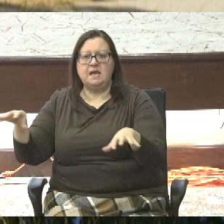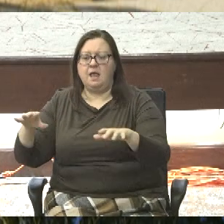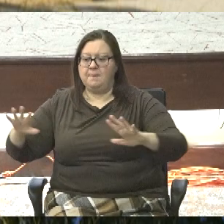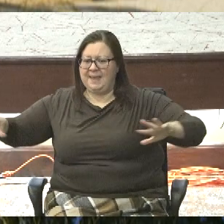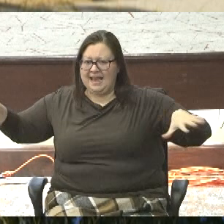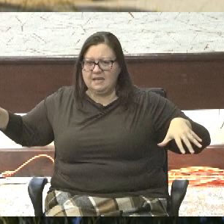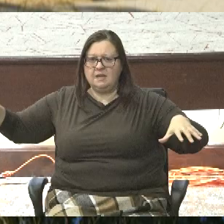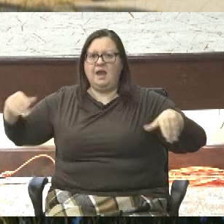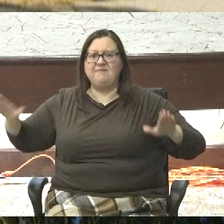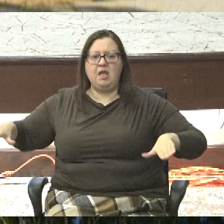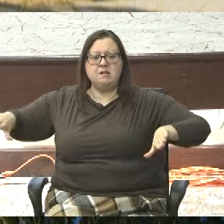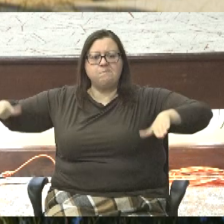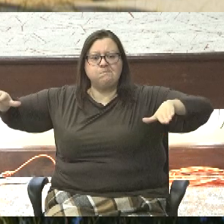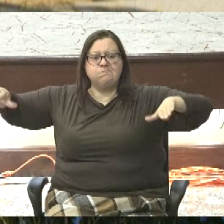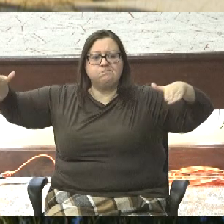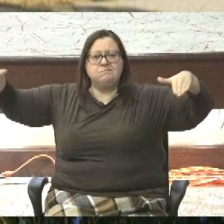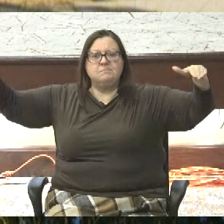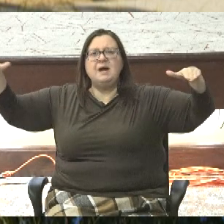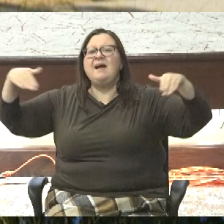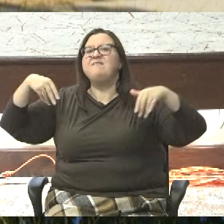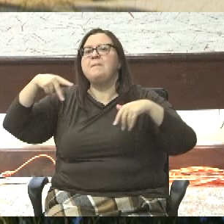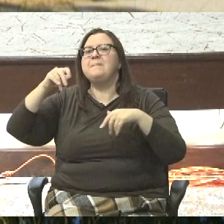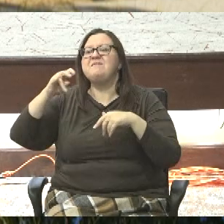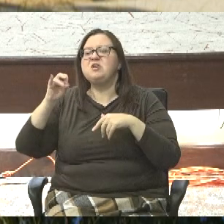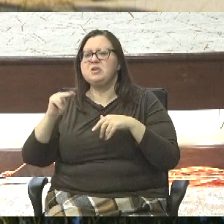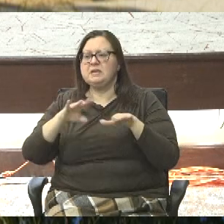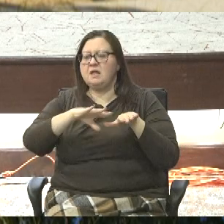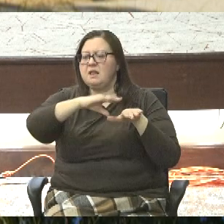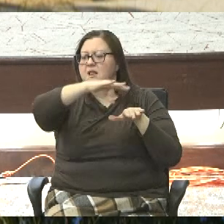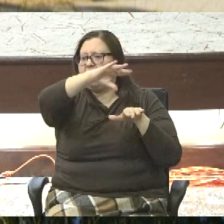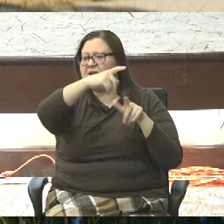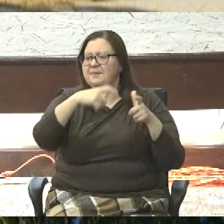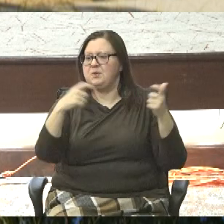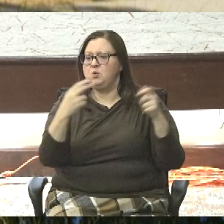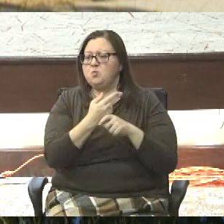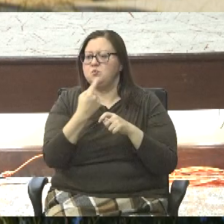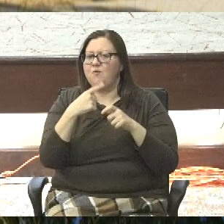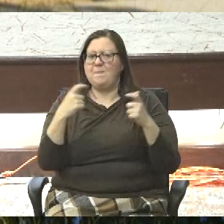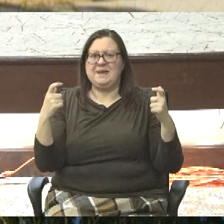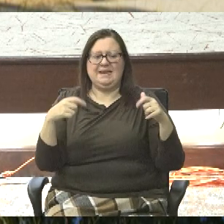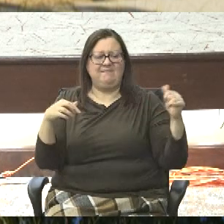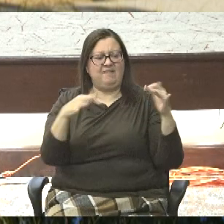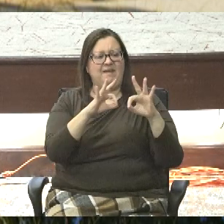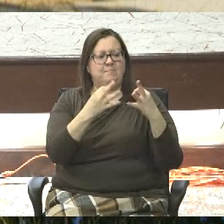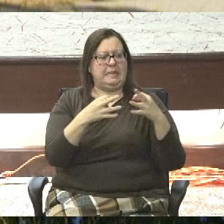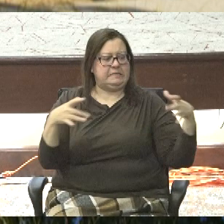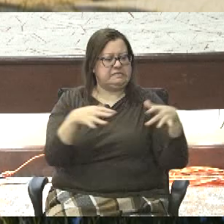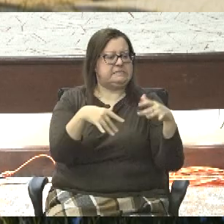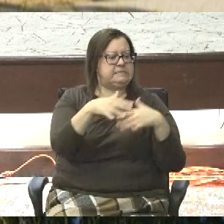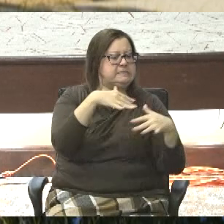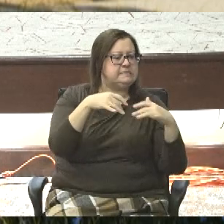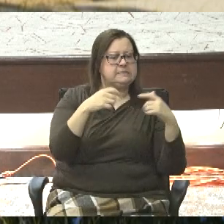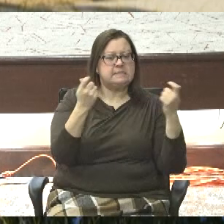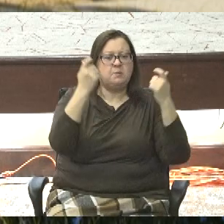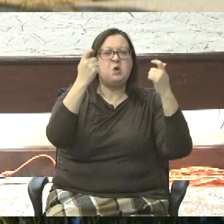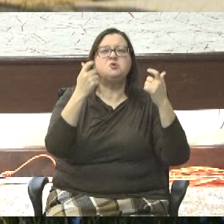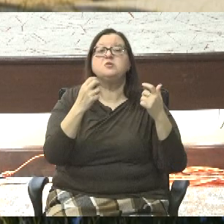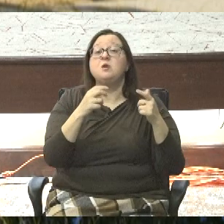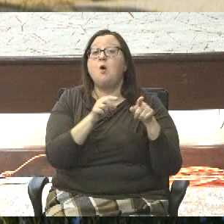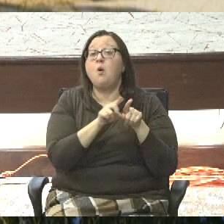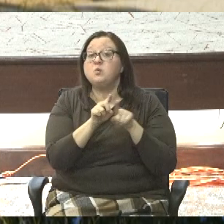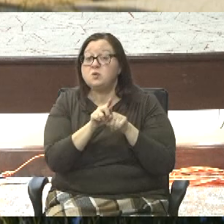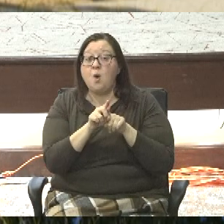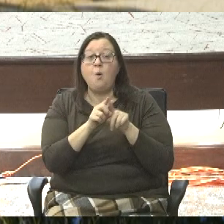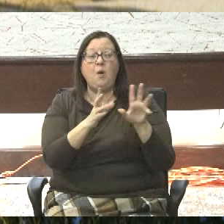a 3-tiered pavilion that can be used as a large pavilion for family gatherings or celebrations, or also broken